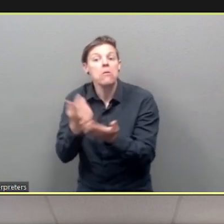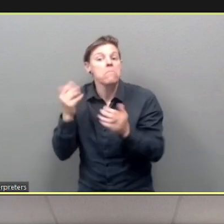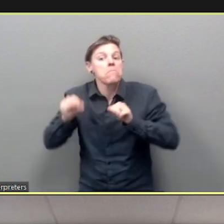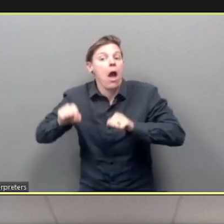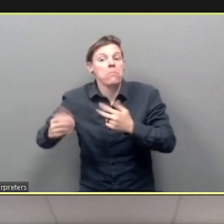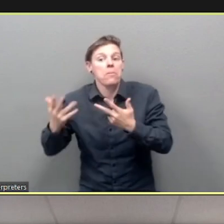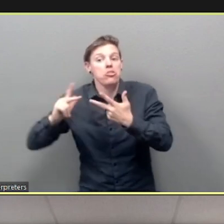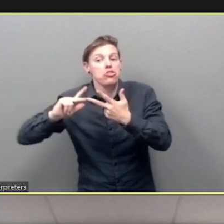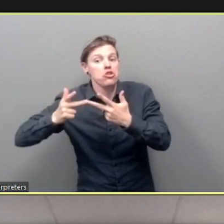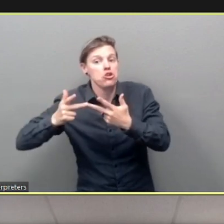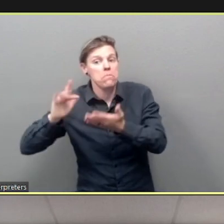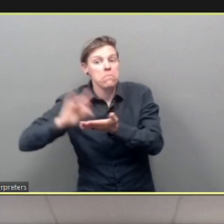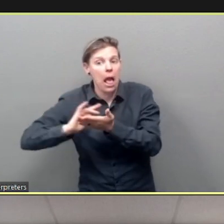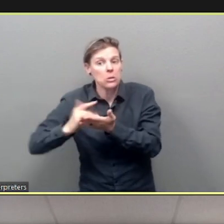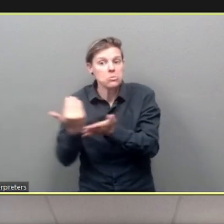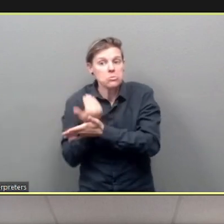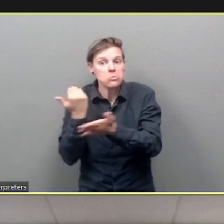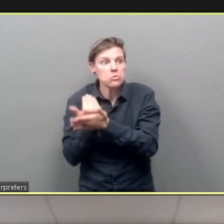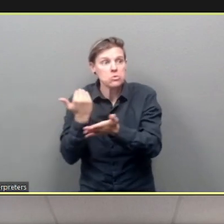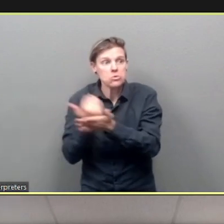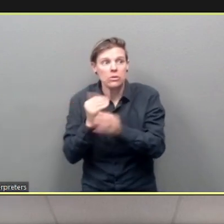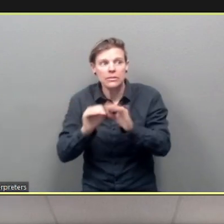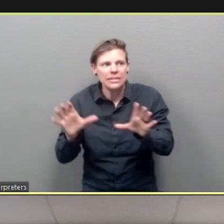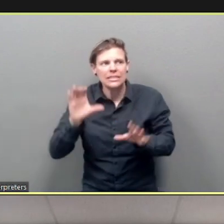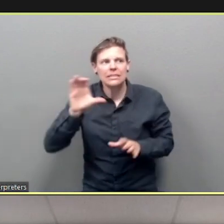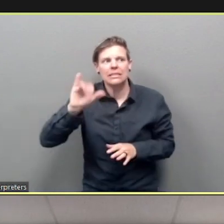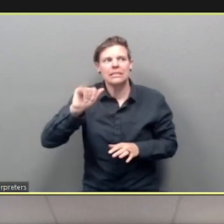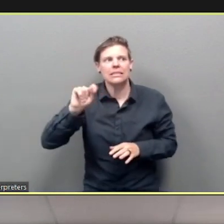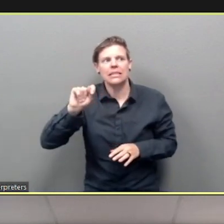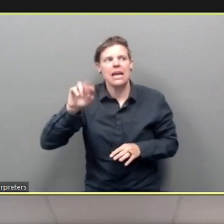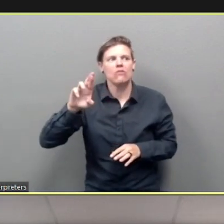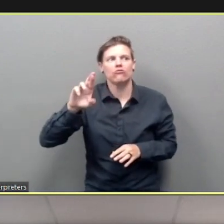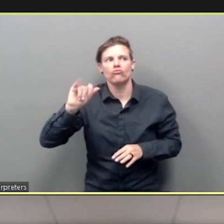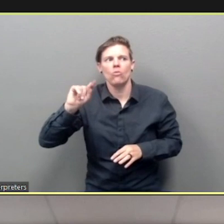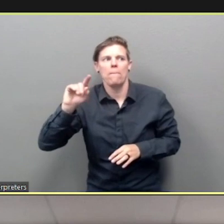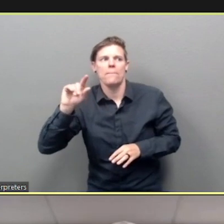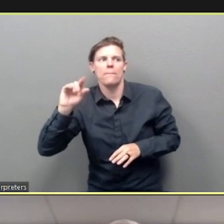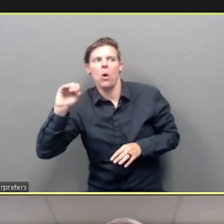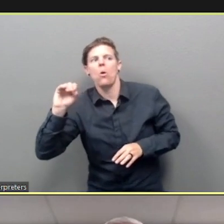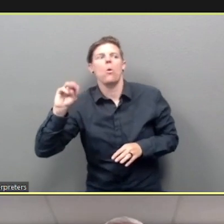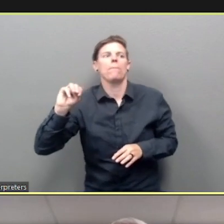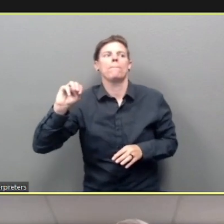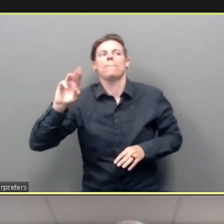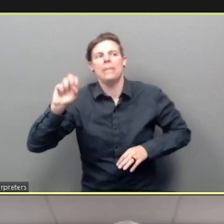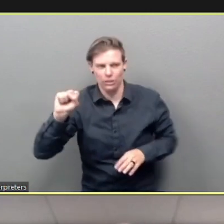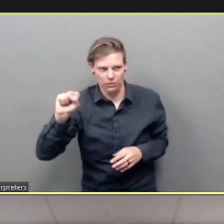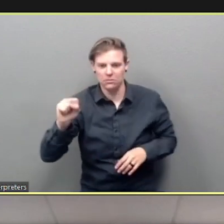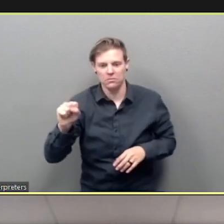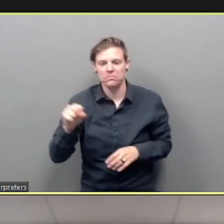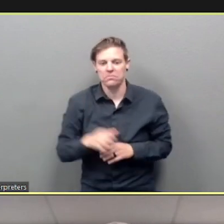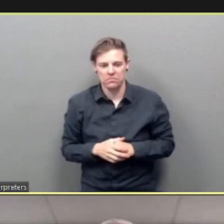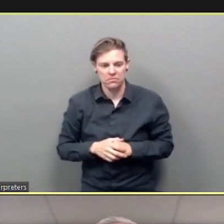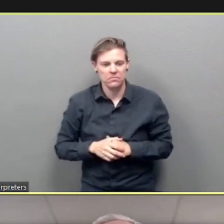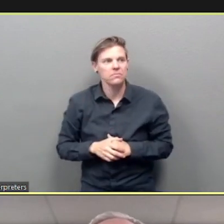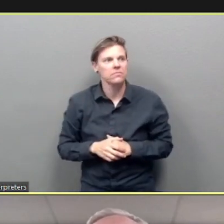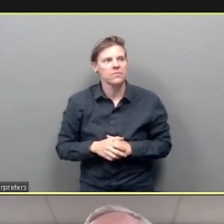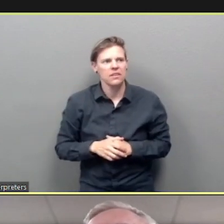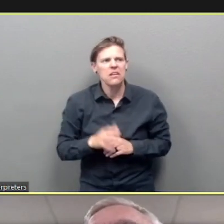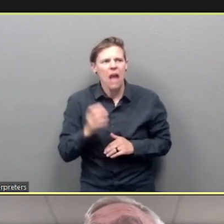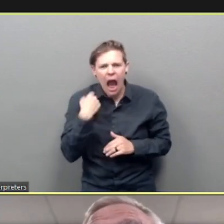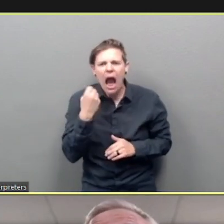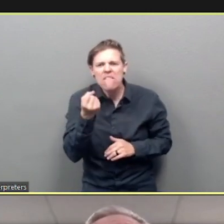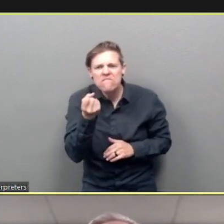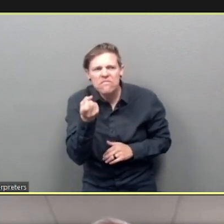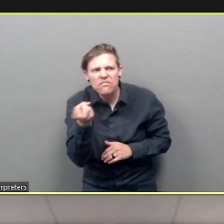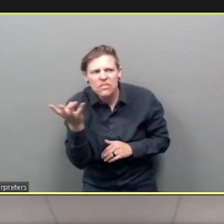more, Sotrolimab, as we get the data reporting coming in. We're setting up our systems to, and a few doses of that are being